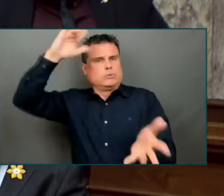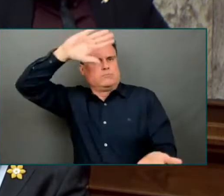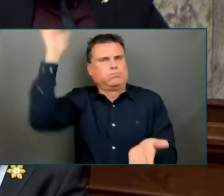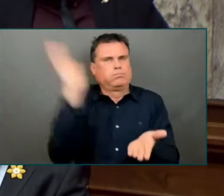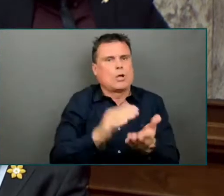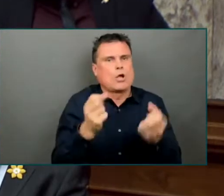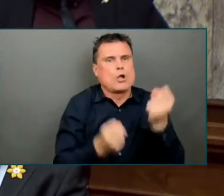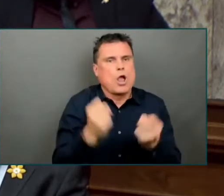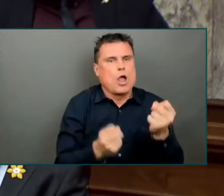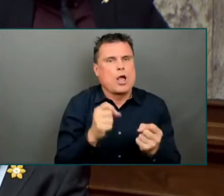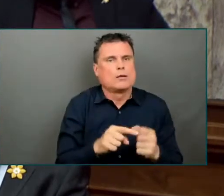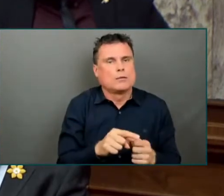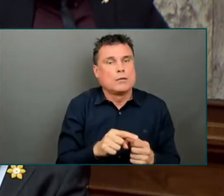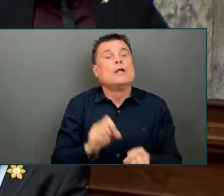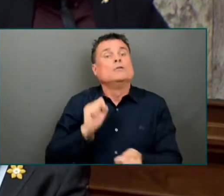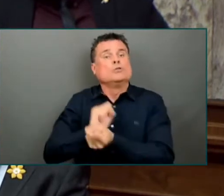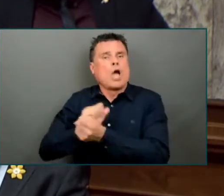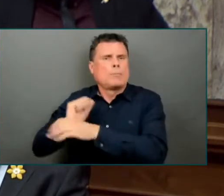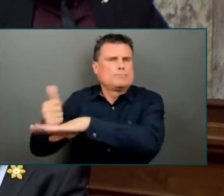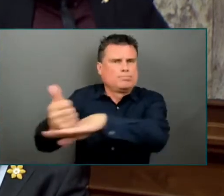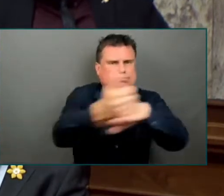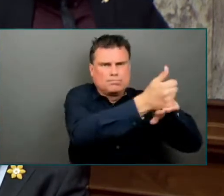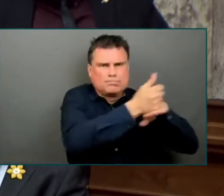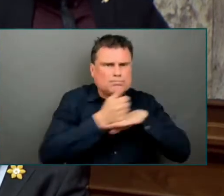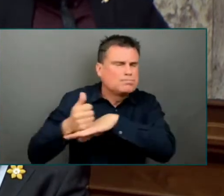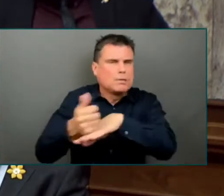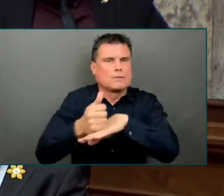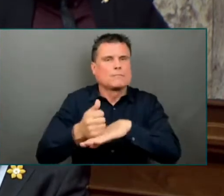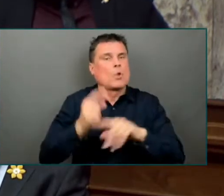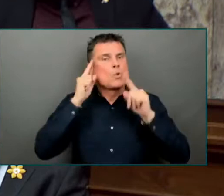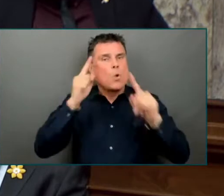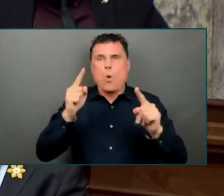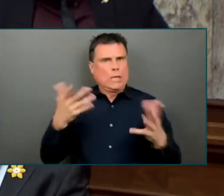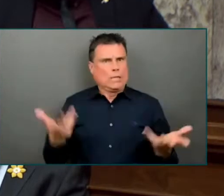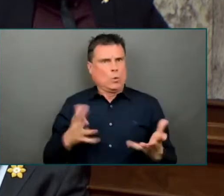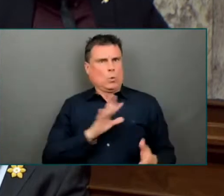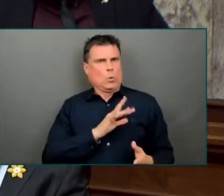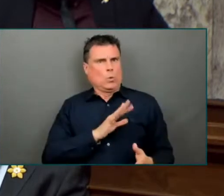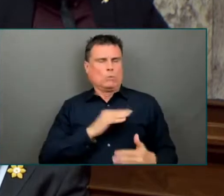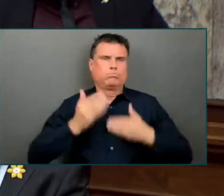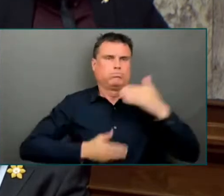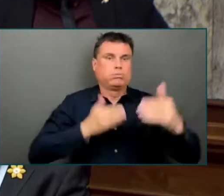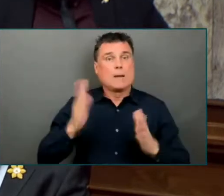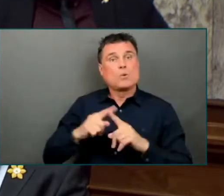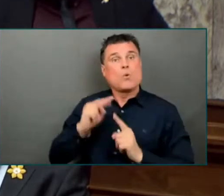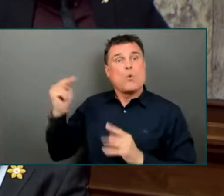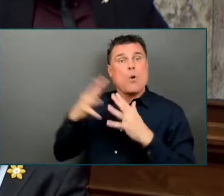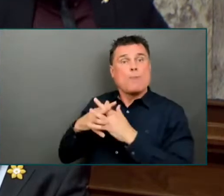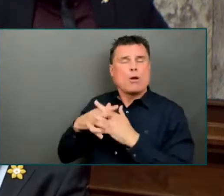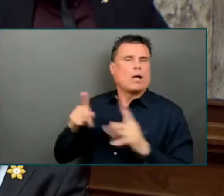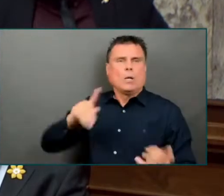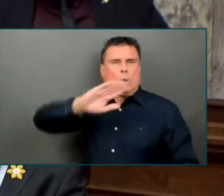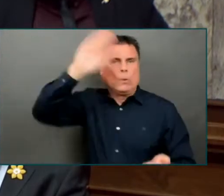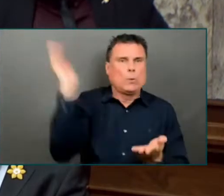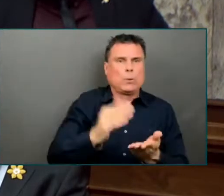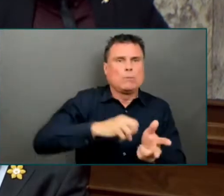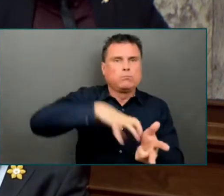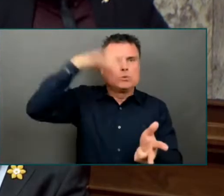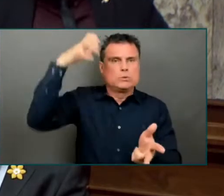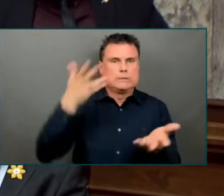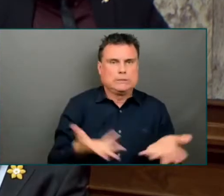more energy-efficient buildings, and works with industries to reduce their carbon footprint. And Mr. Speaker,